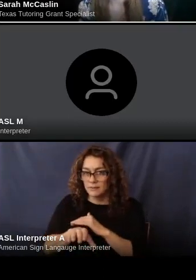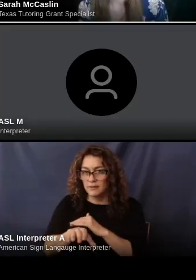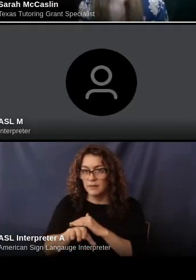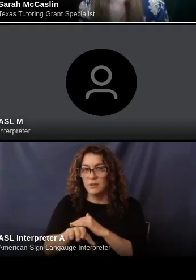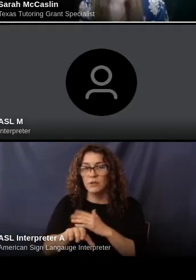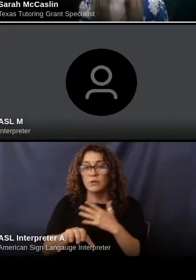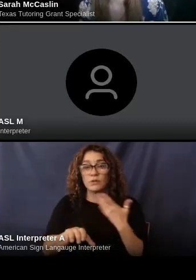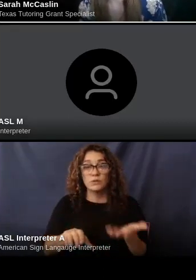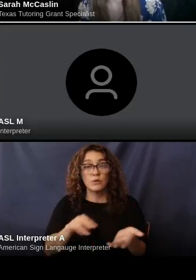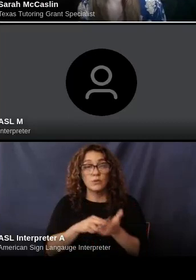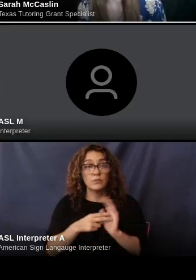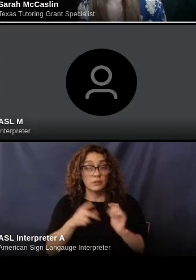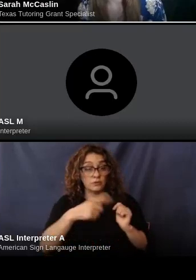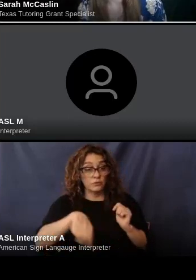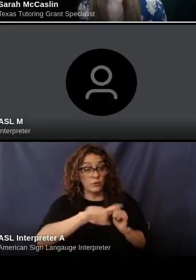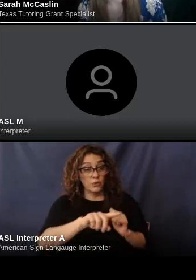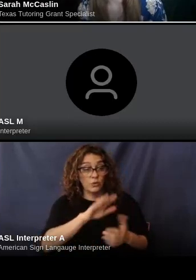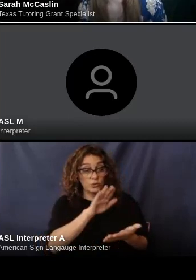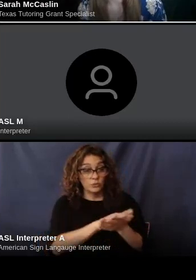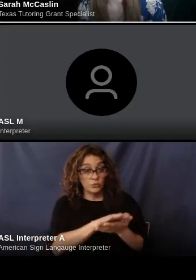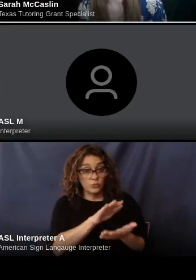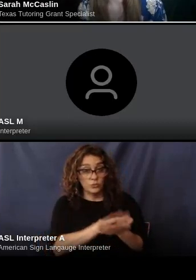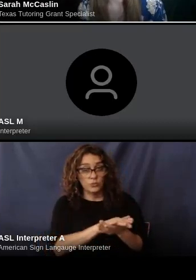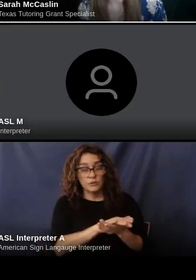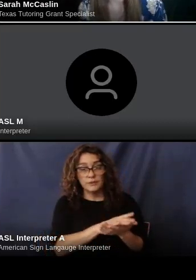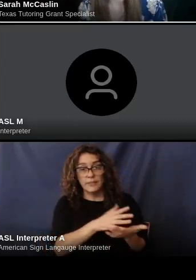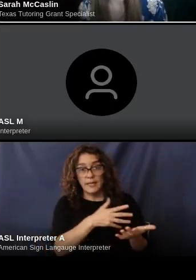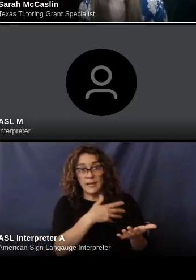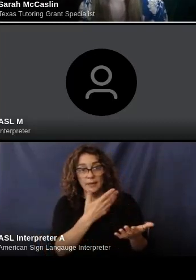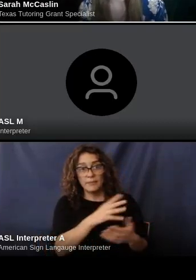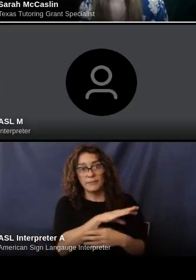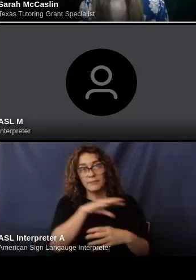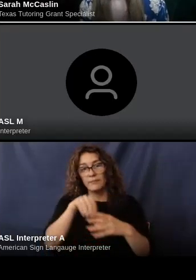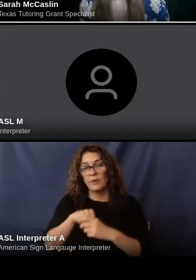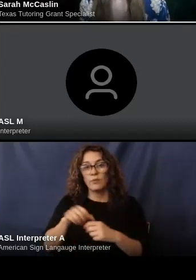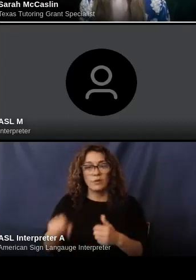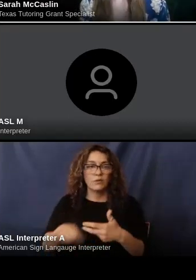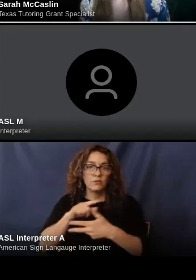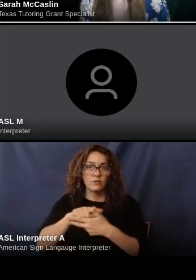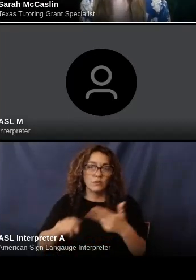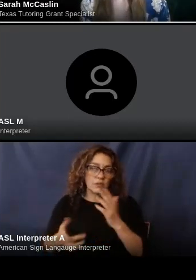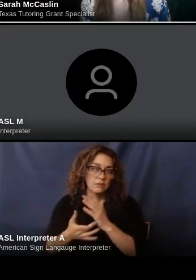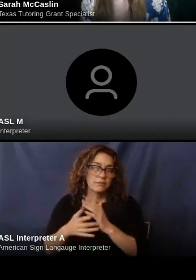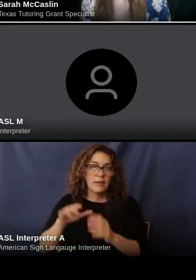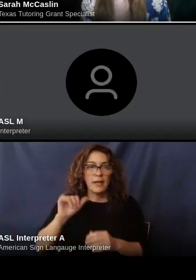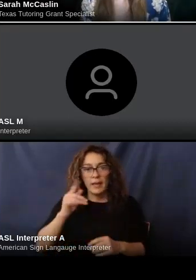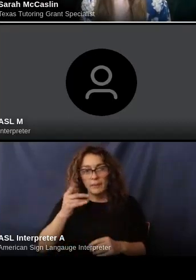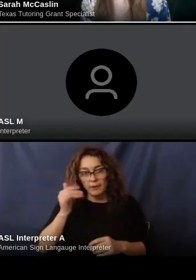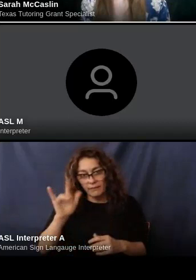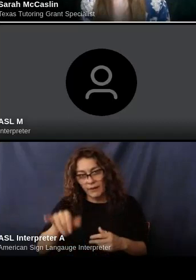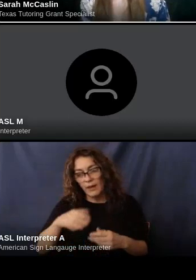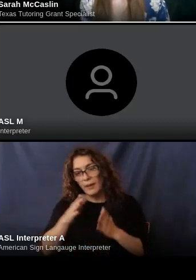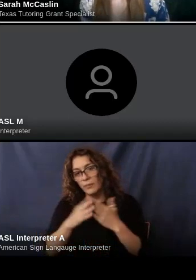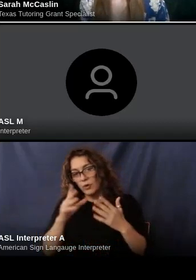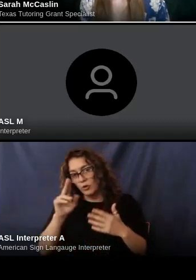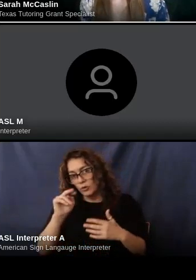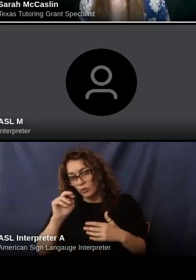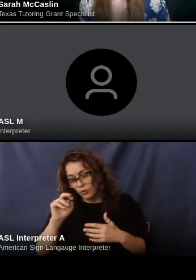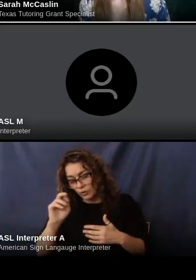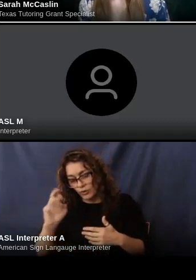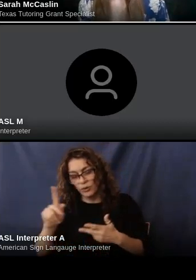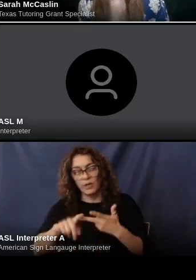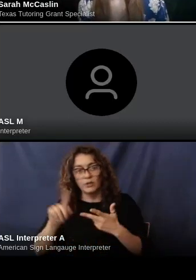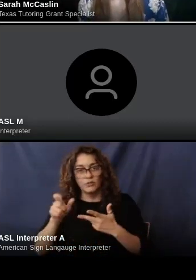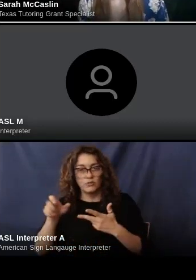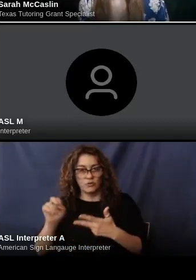your campuses are engaging with Amplify, Booknook, and Zern, if you're interested in knowing like what